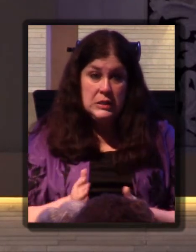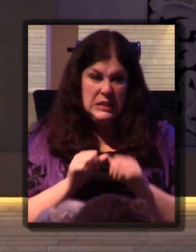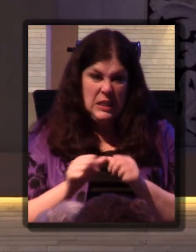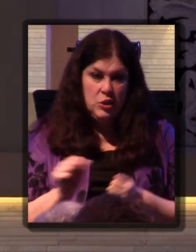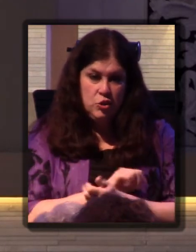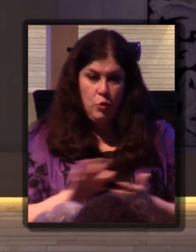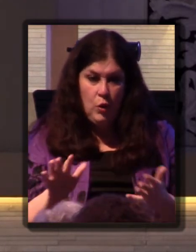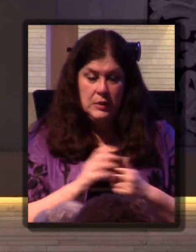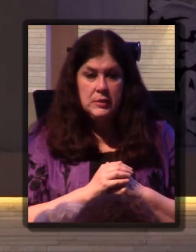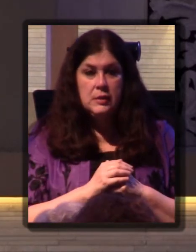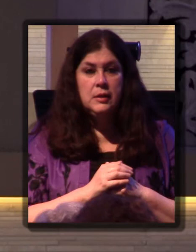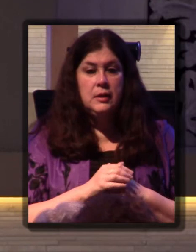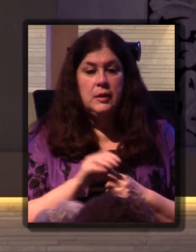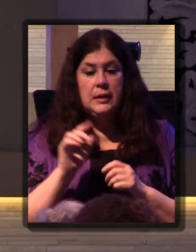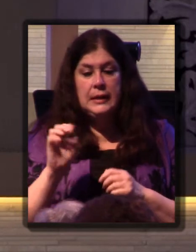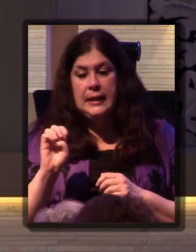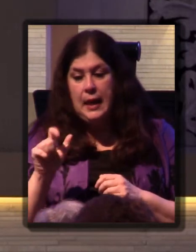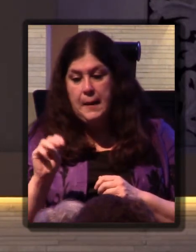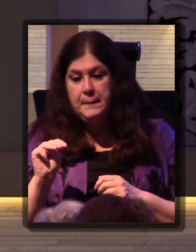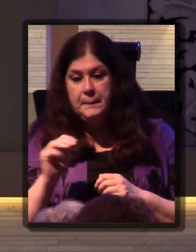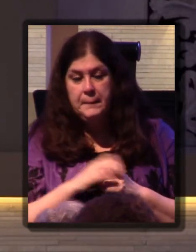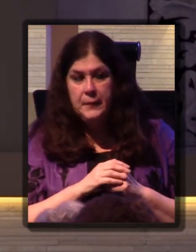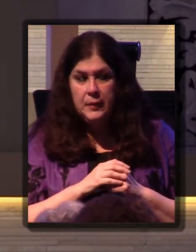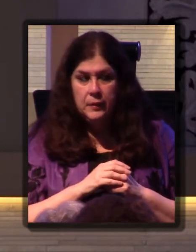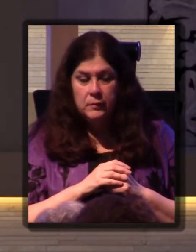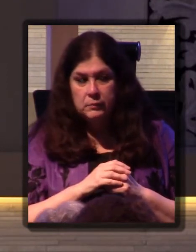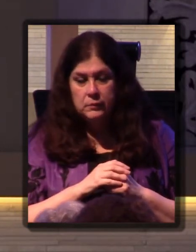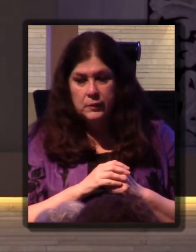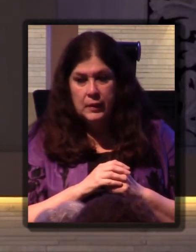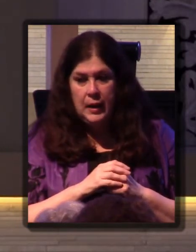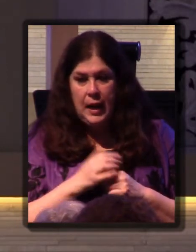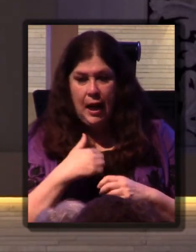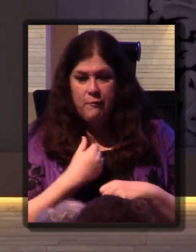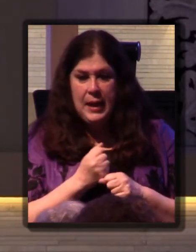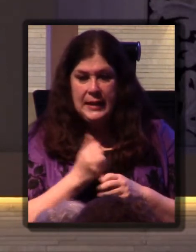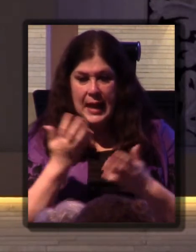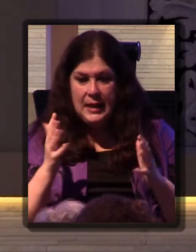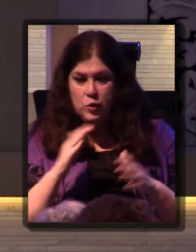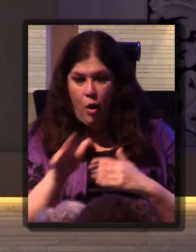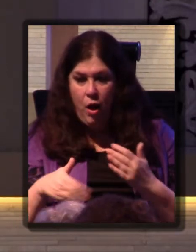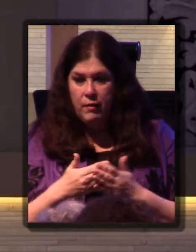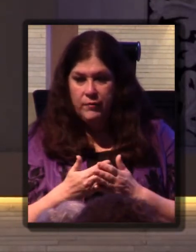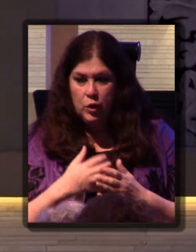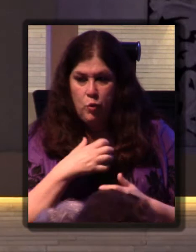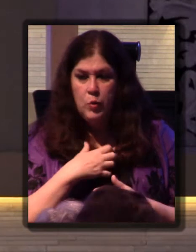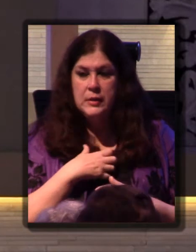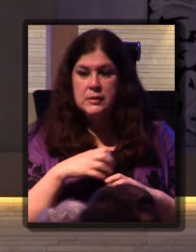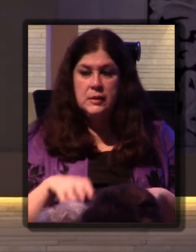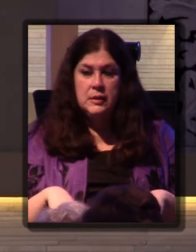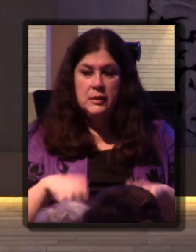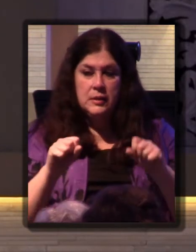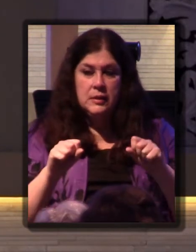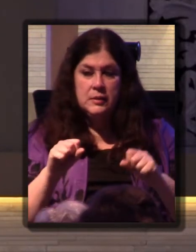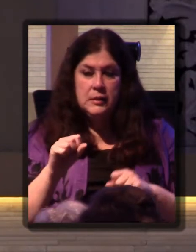still destroys. Go up, Elam, lay siege, Media. I have made an end of all the